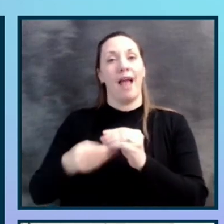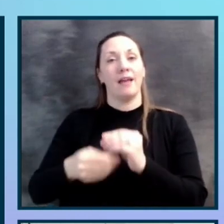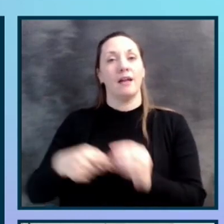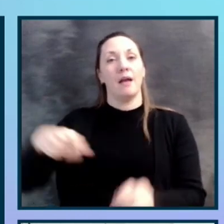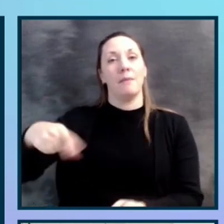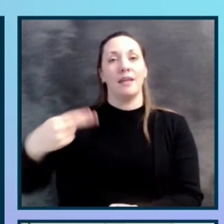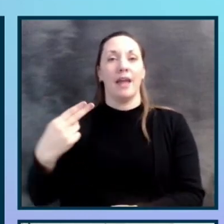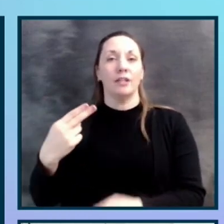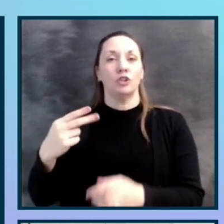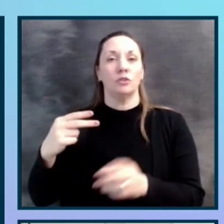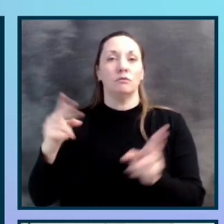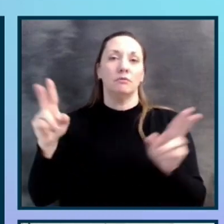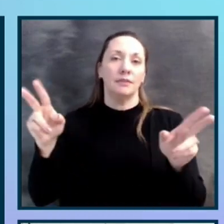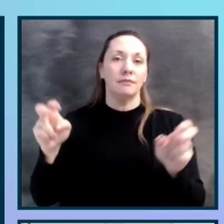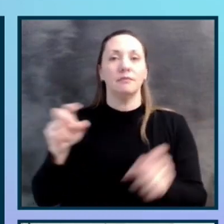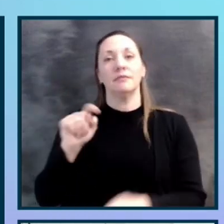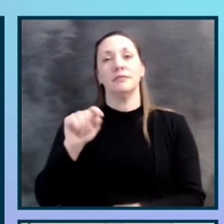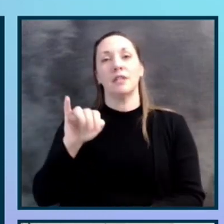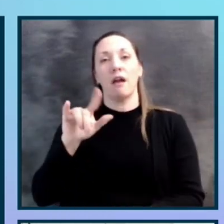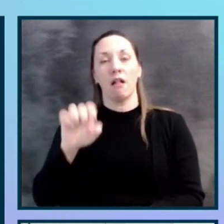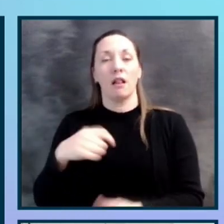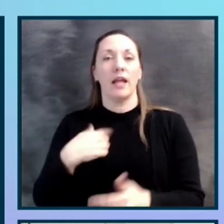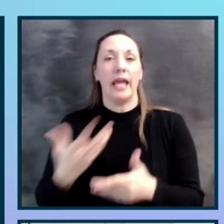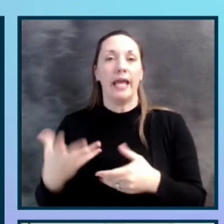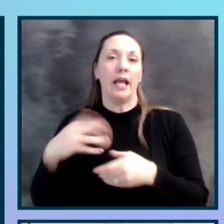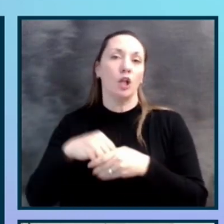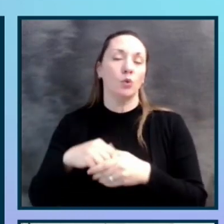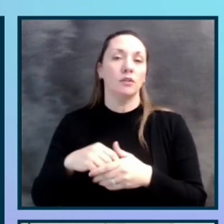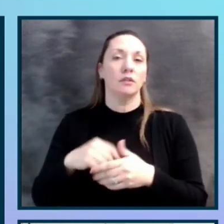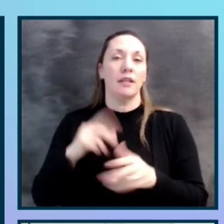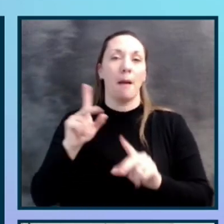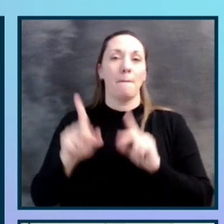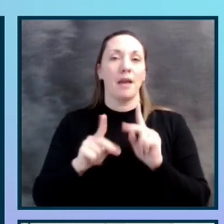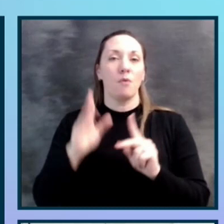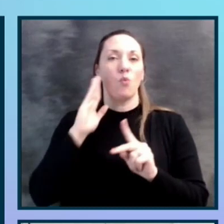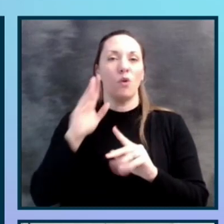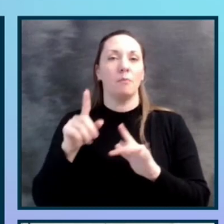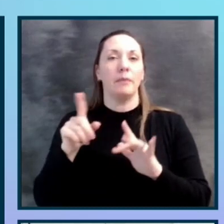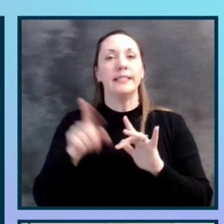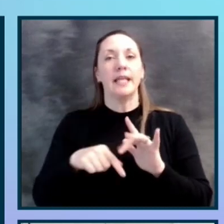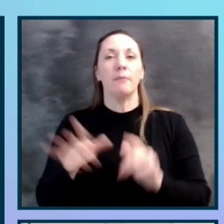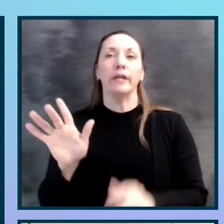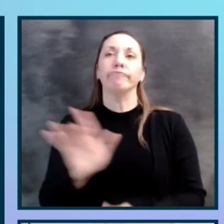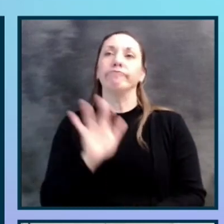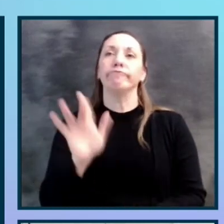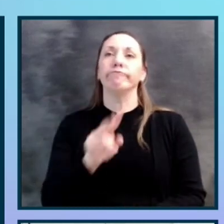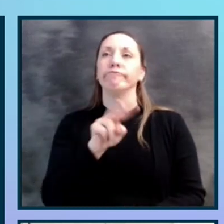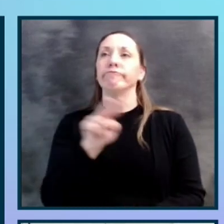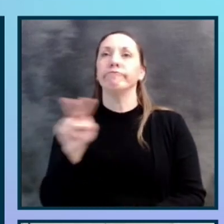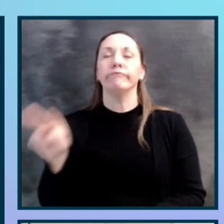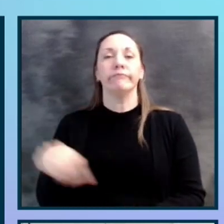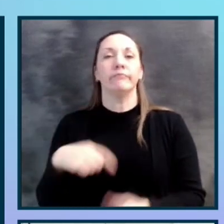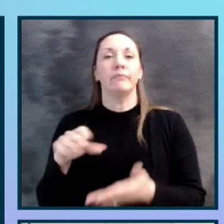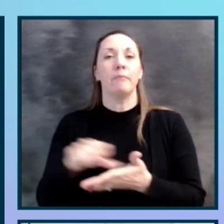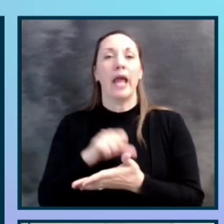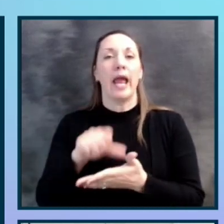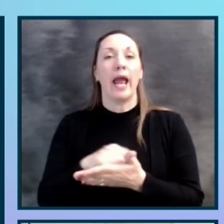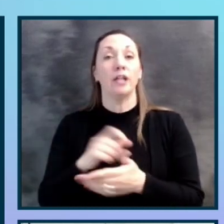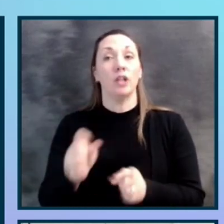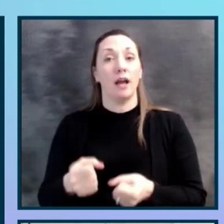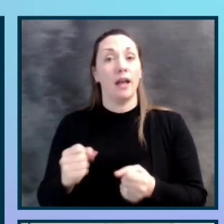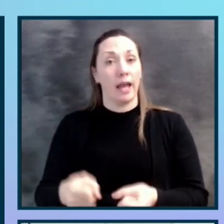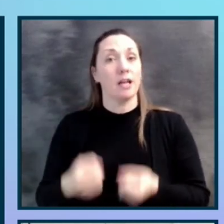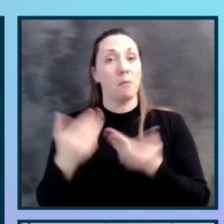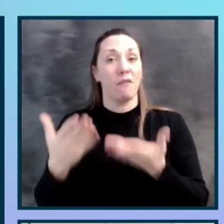and everything else, it accounts for the fact that people are going to be skipping around the page, and it gives them